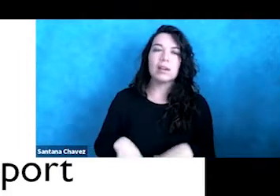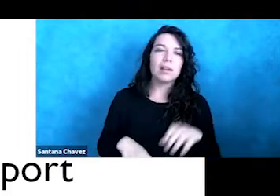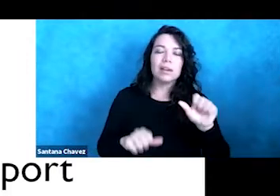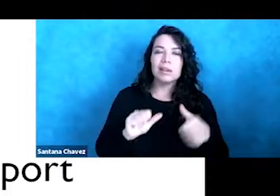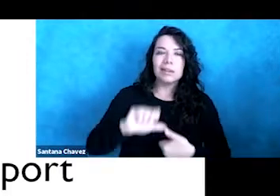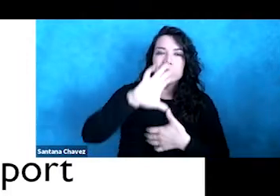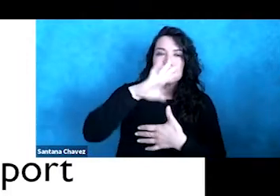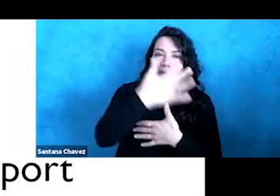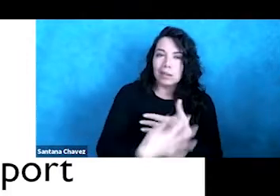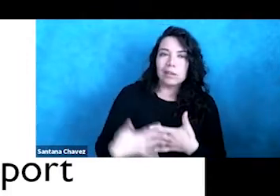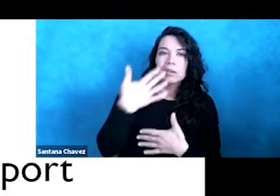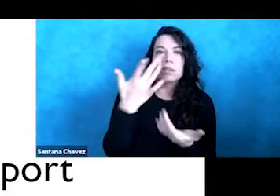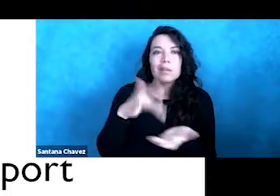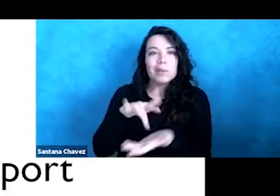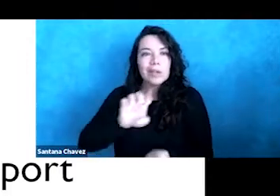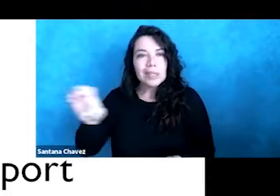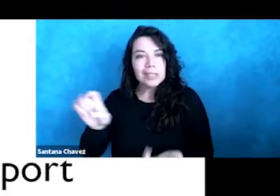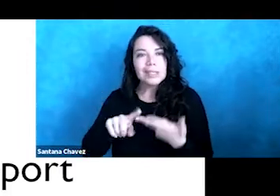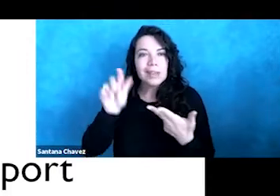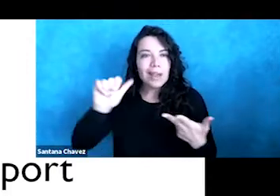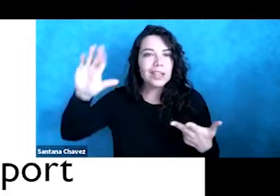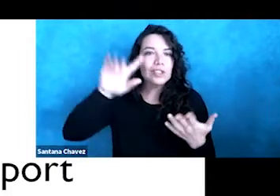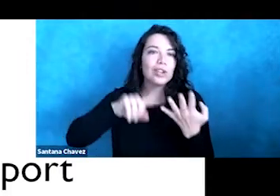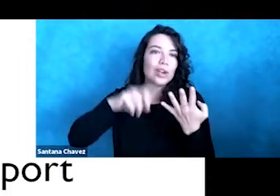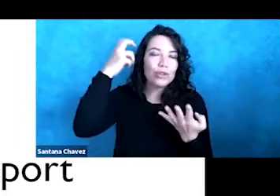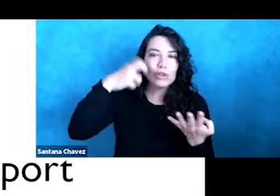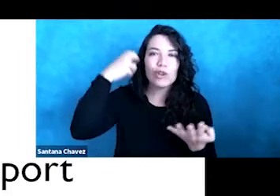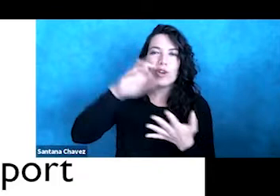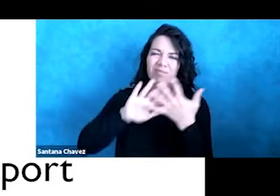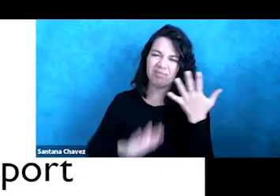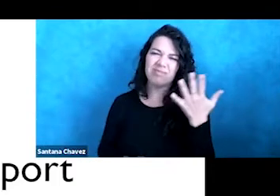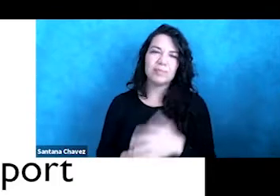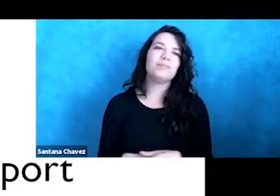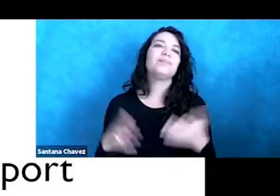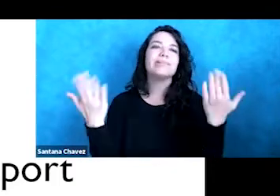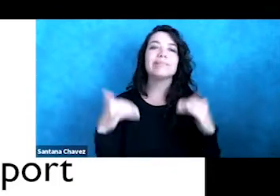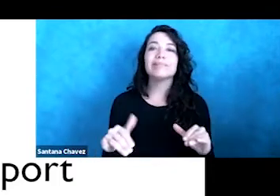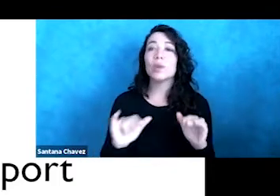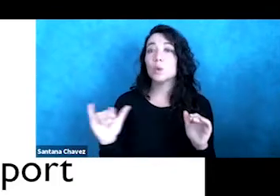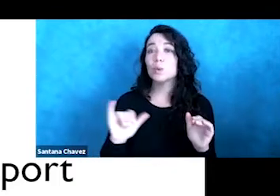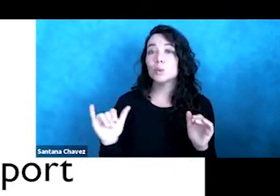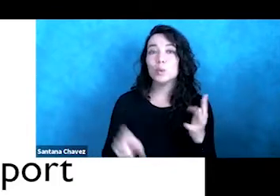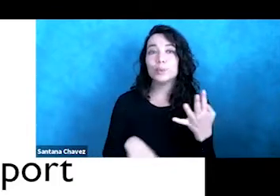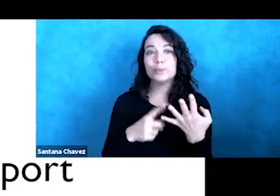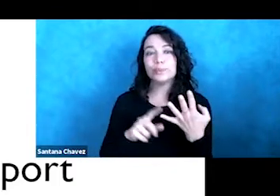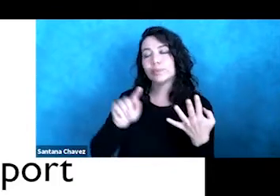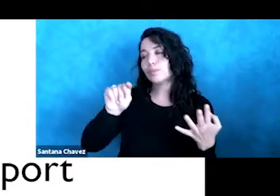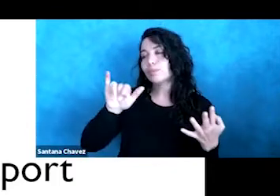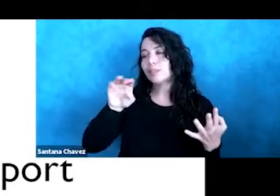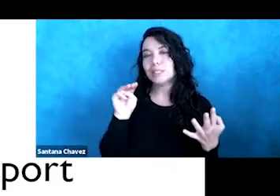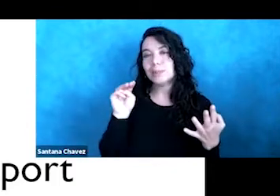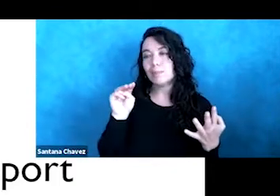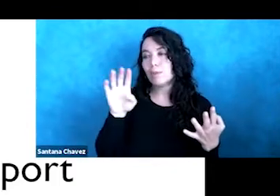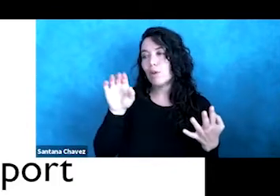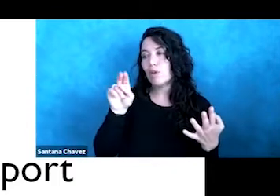South Asia, and the Middle East. And we're also joined by Tim Coneybear, the founder and director of Waves for Change, for